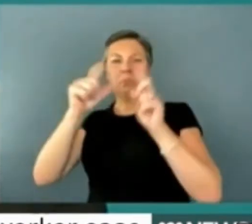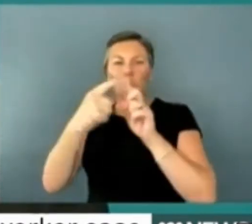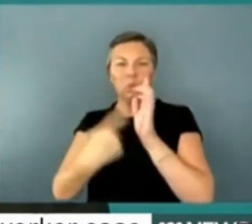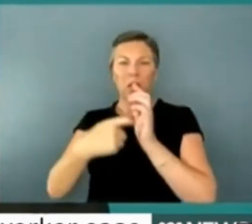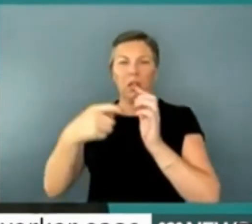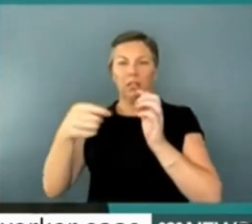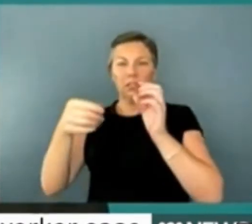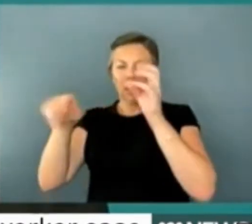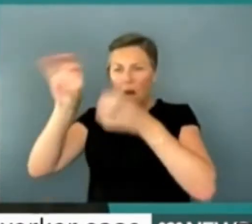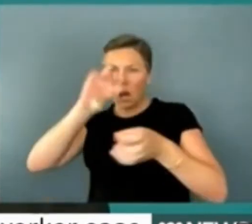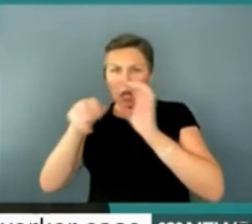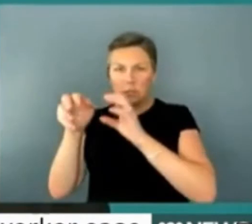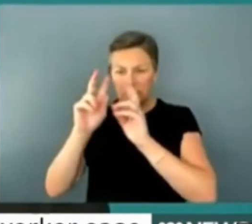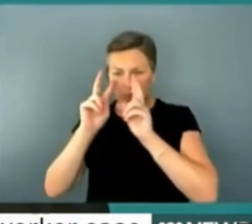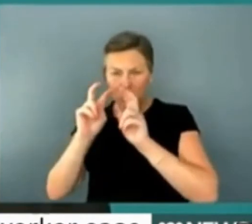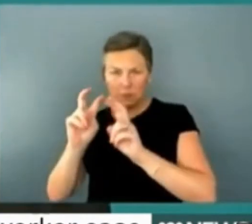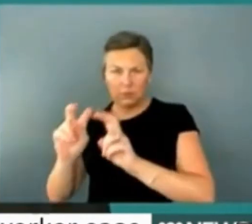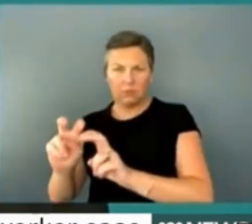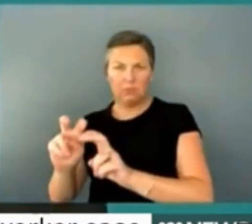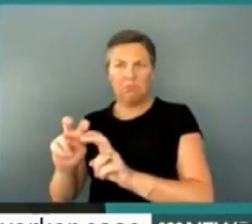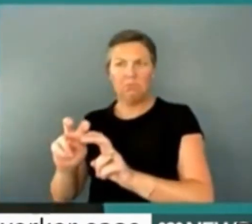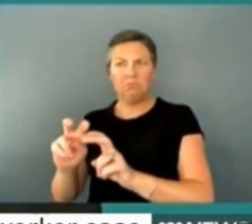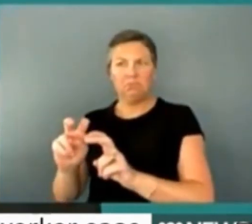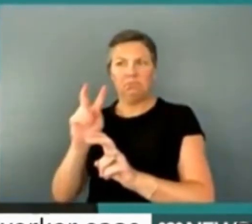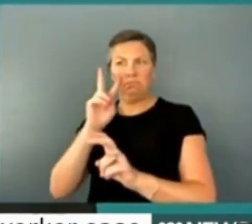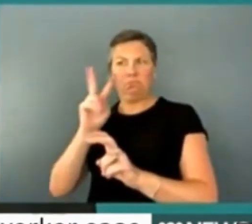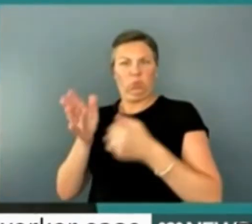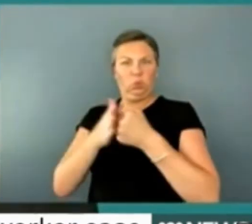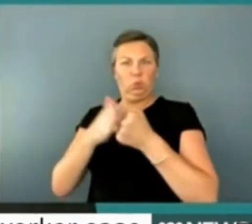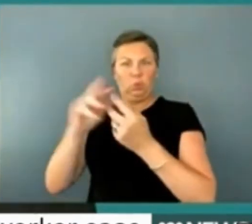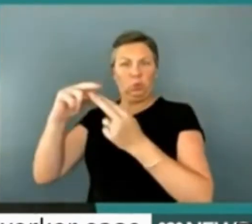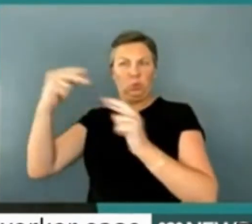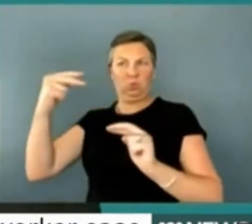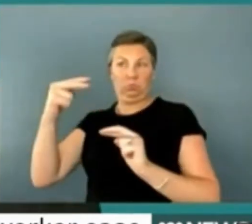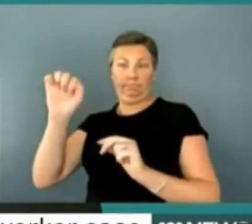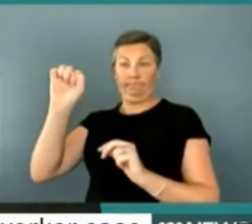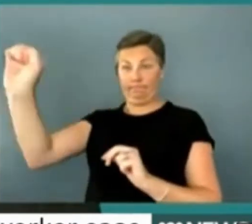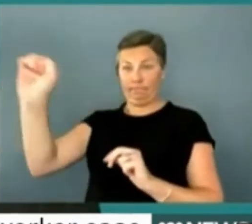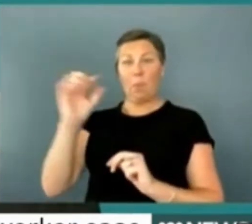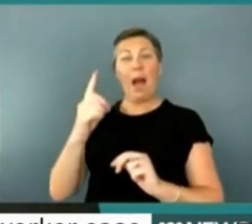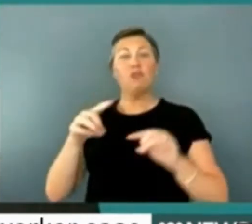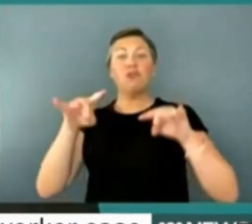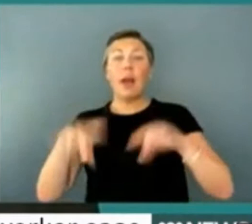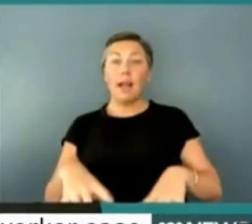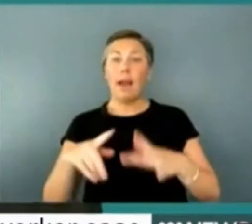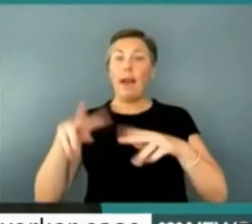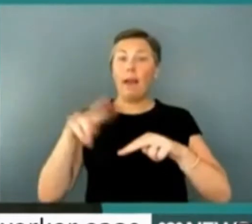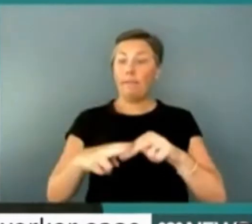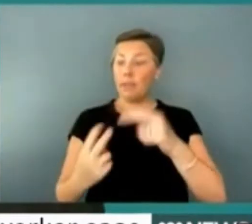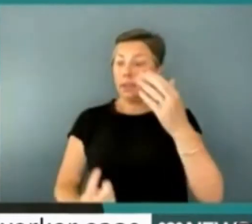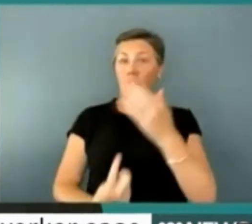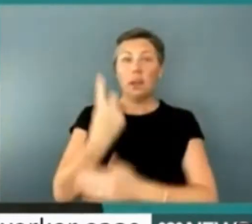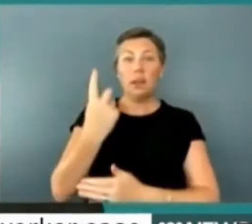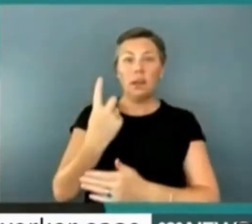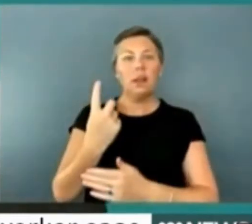is a new variant of the virus, but here in Australia we have our ways of dealing with